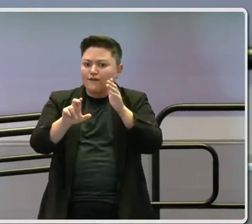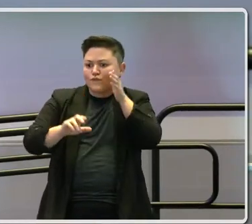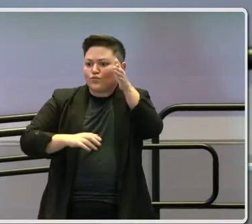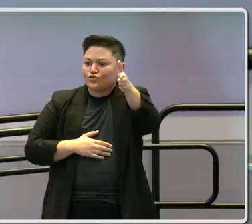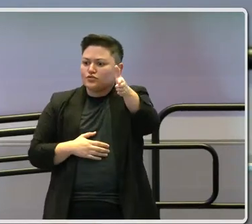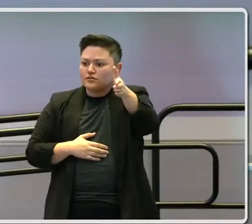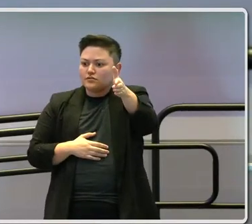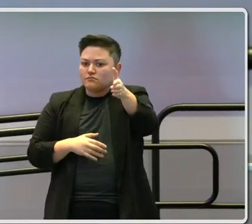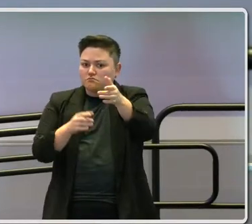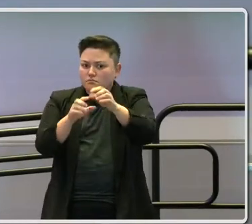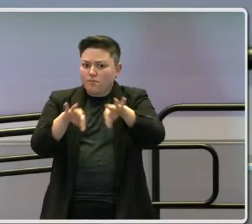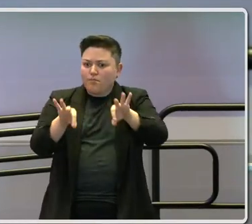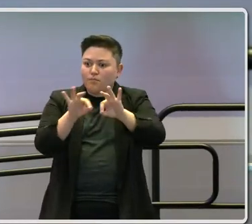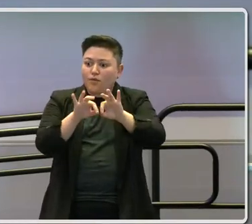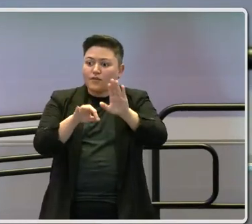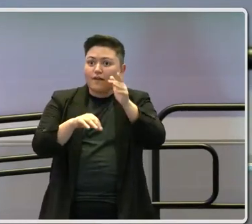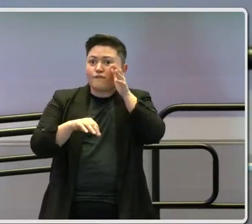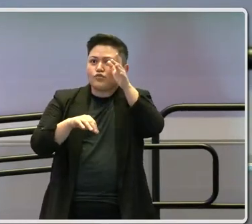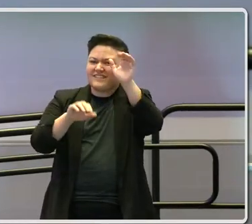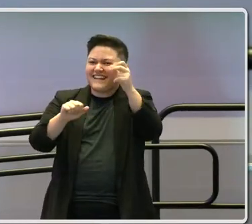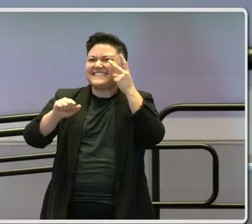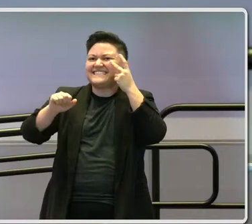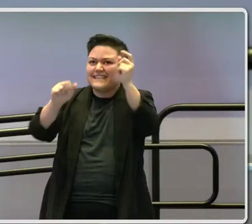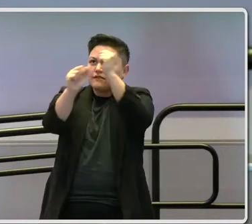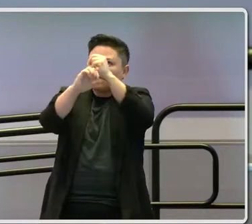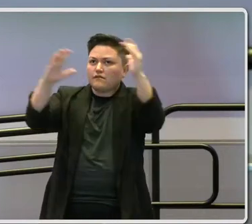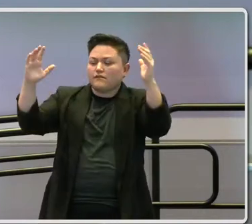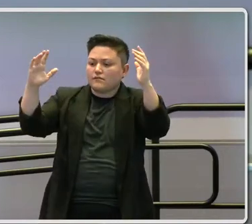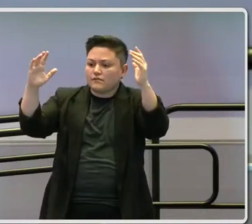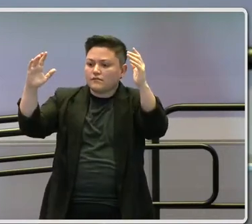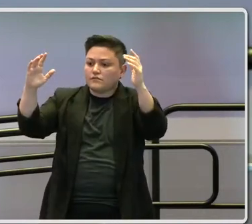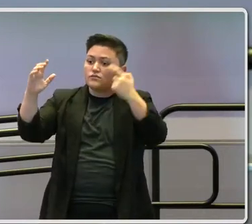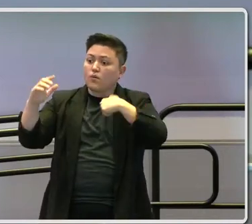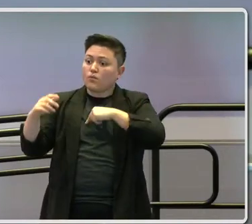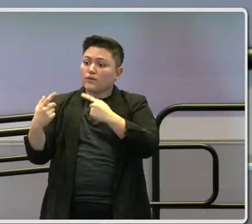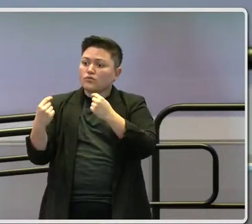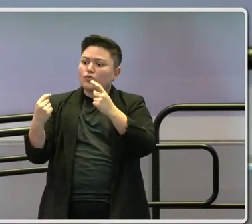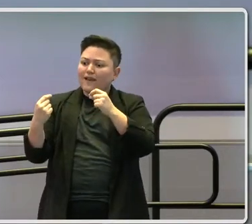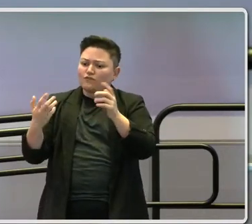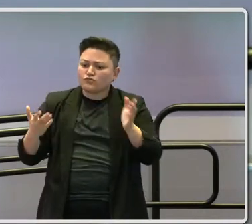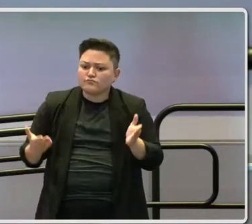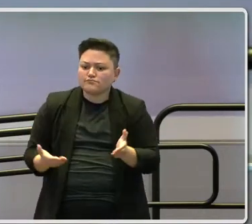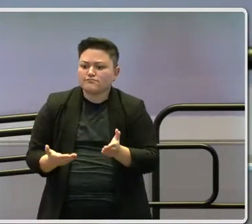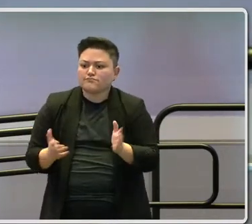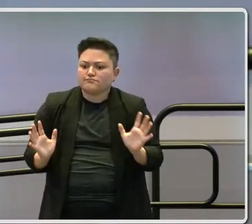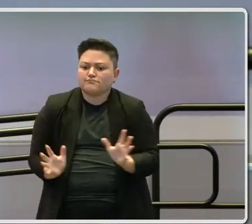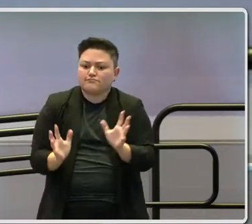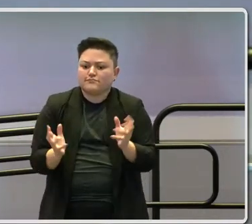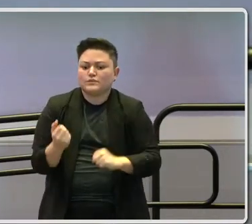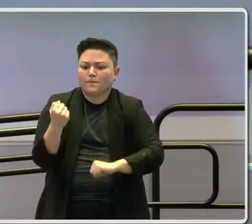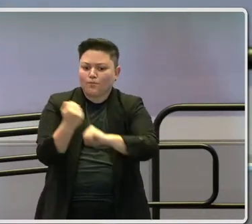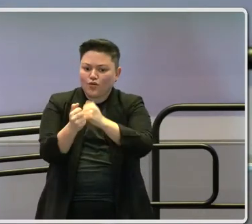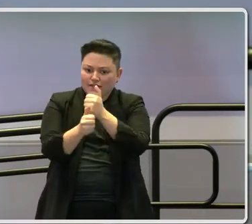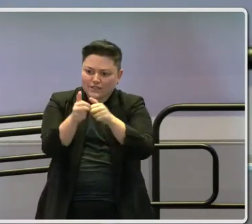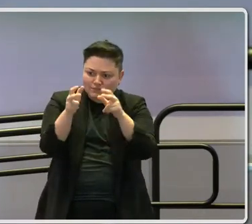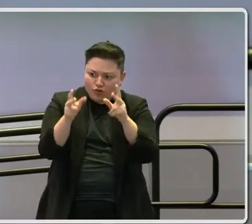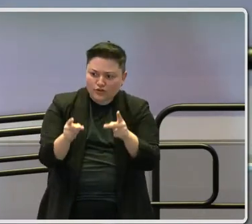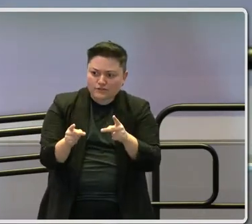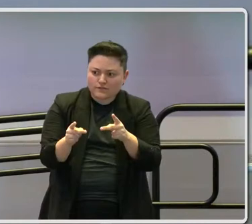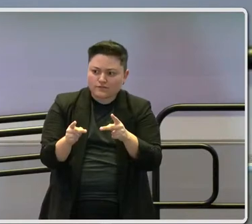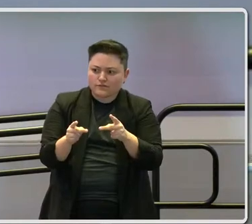envision. Let us continue to uplift each student and each other, one interaction at a